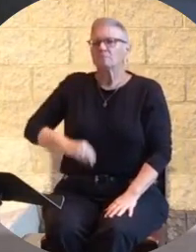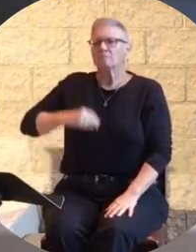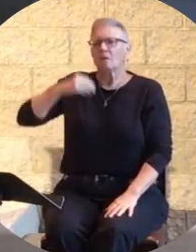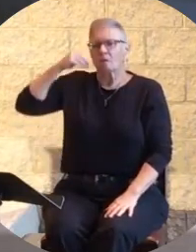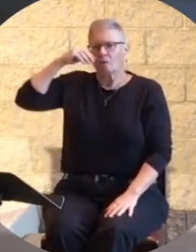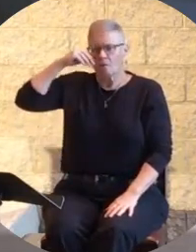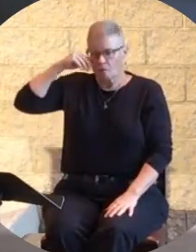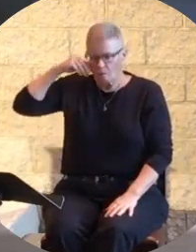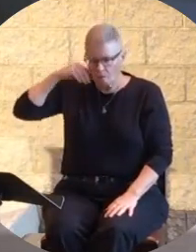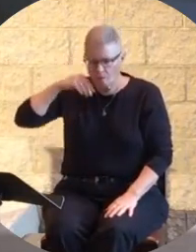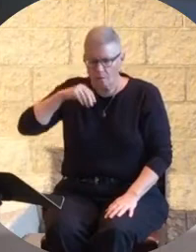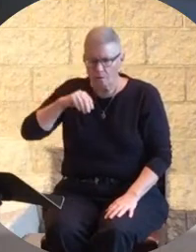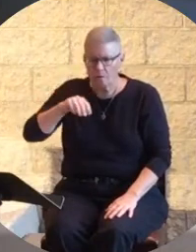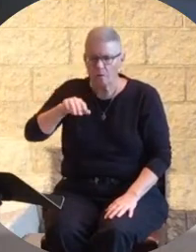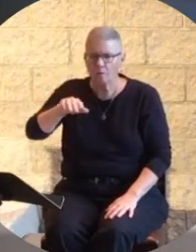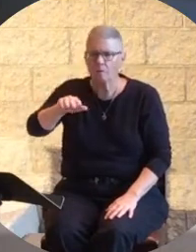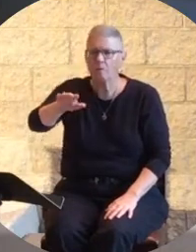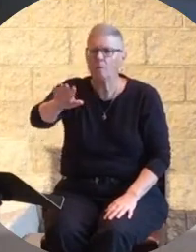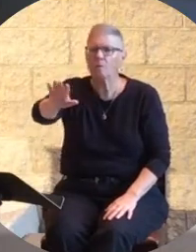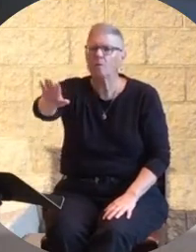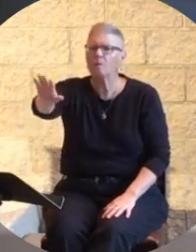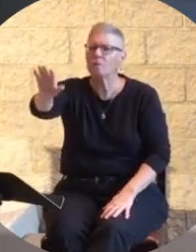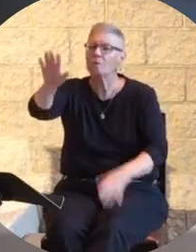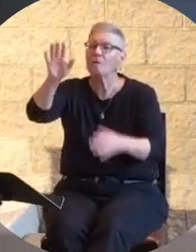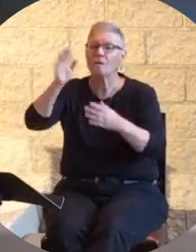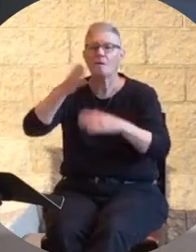And as you release it, just let go